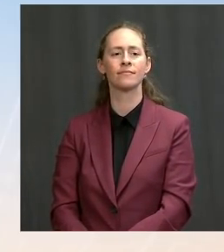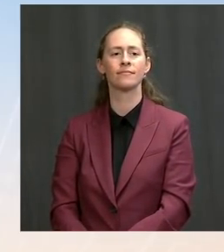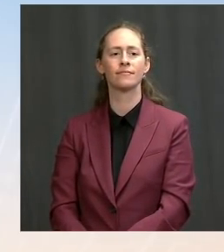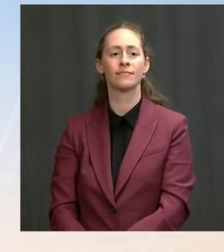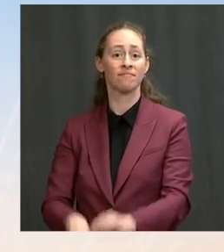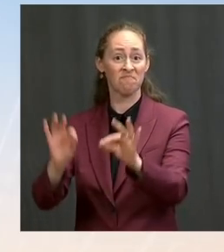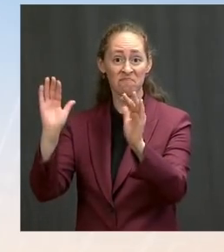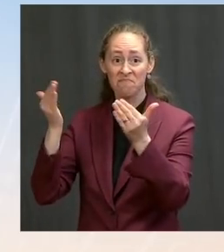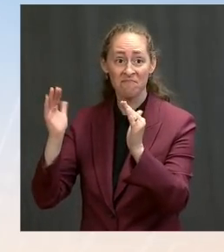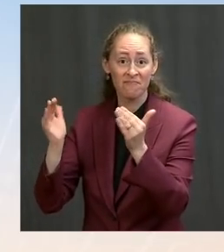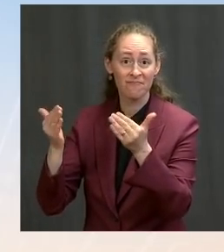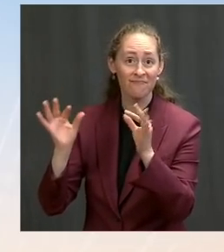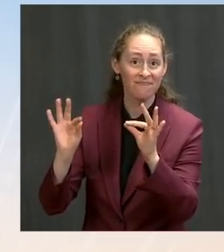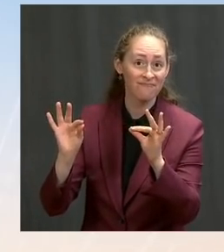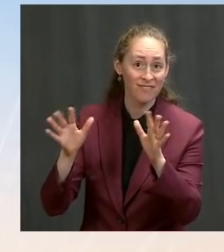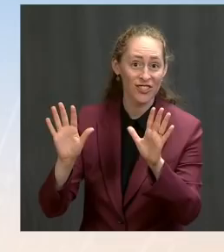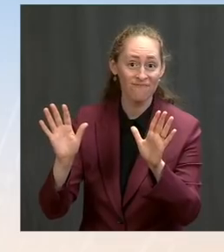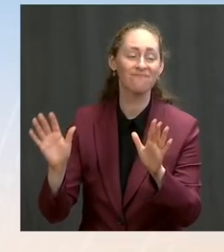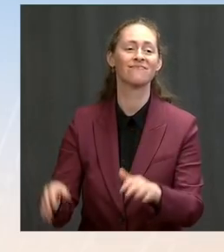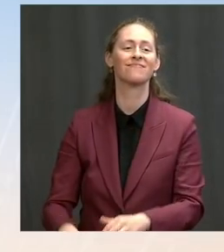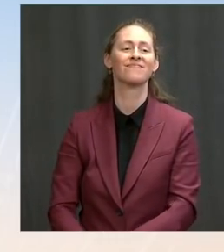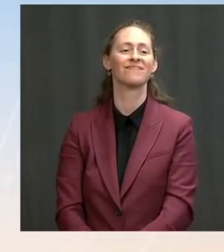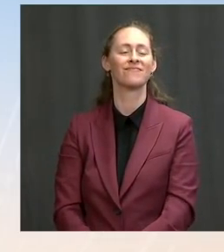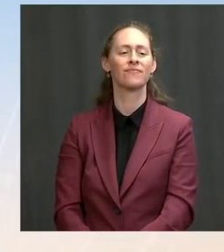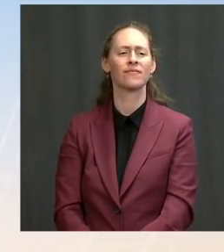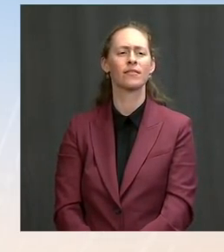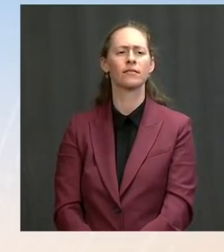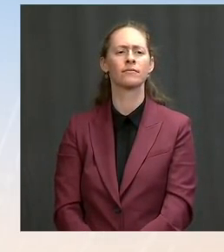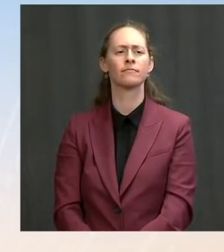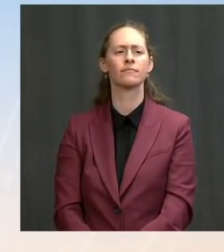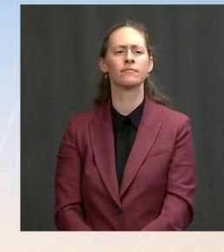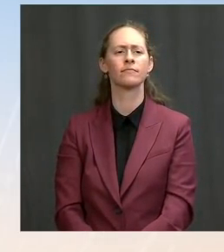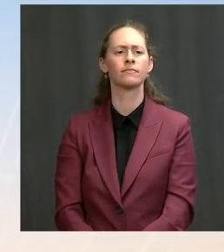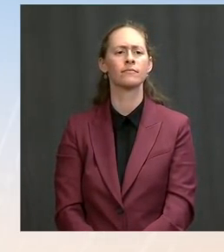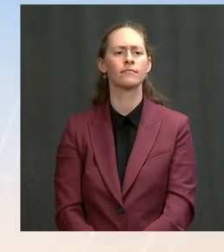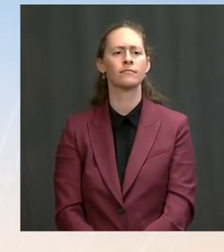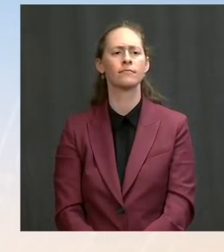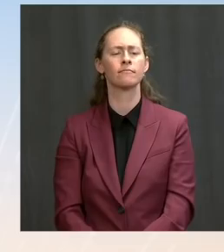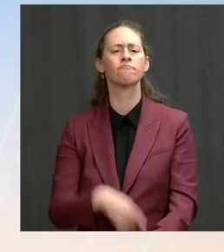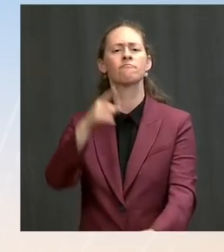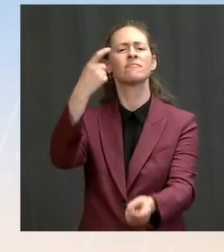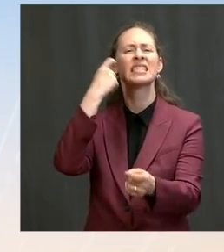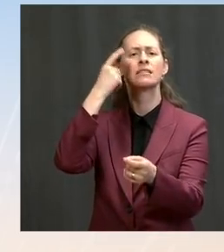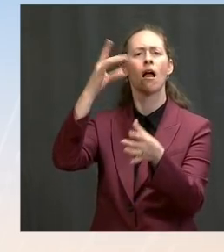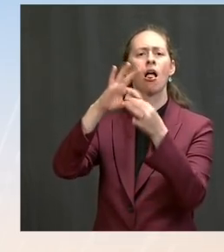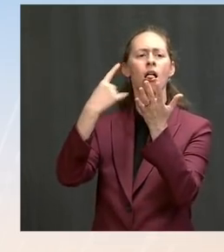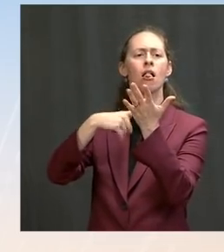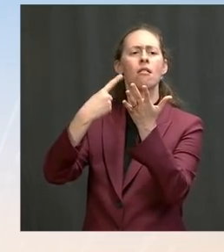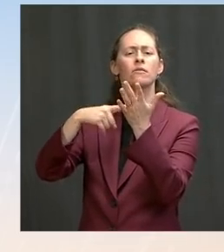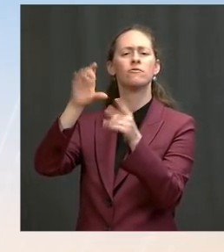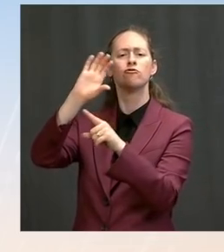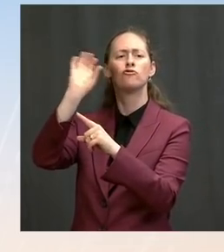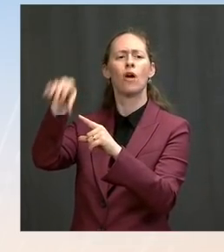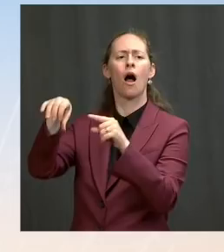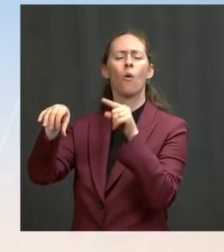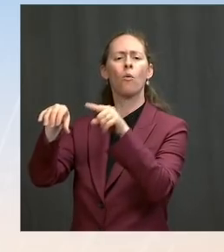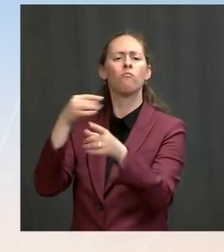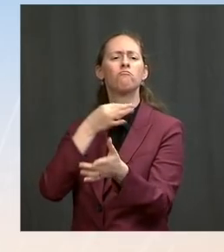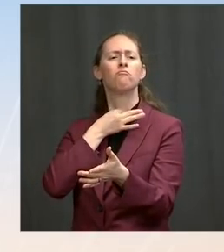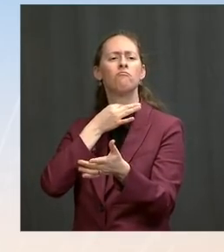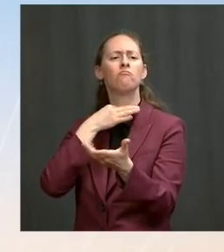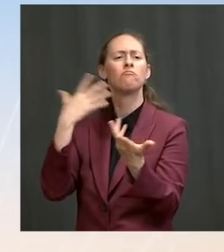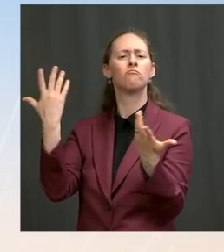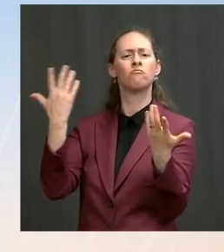pipes. Taking my question, noting that you did mention Chicago, what is the timetable or the timetable for